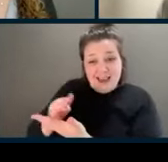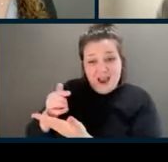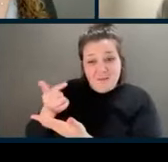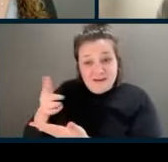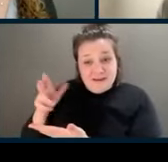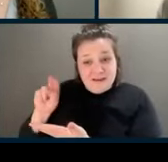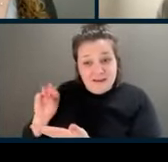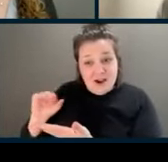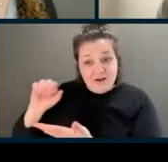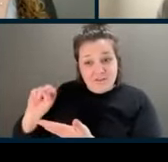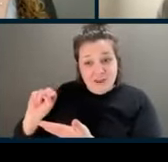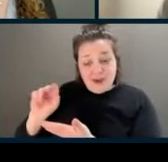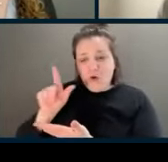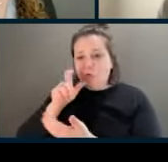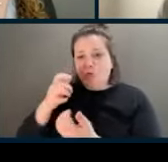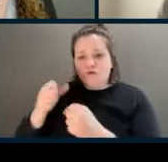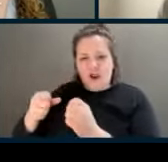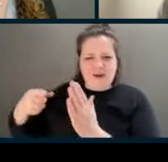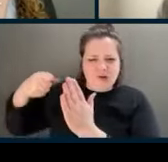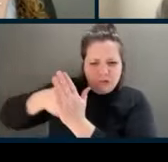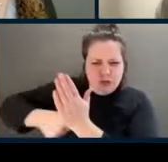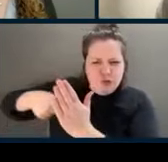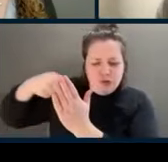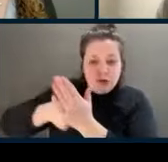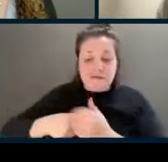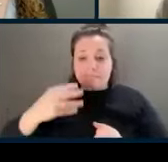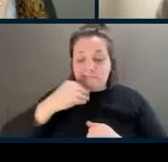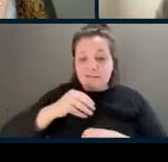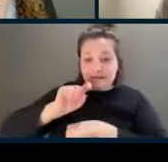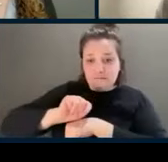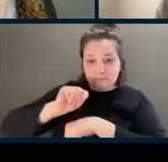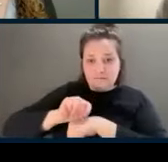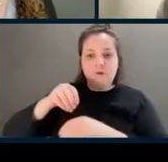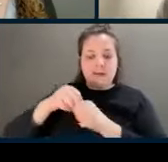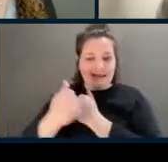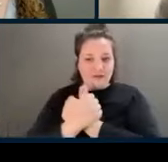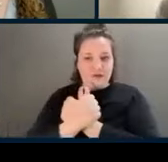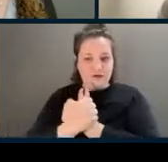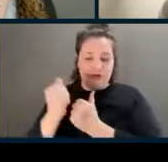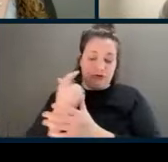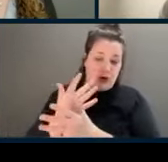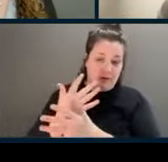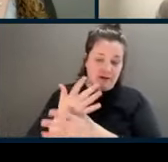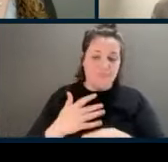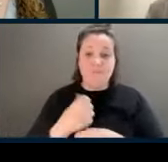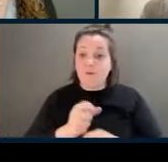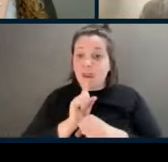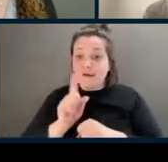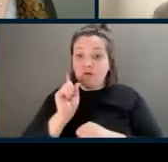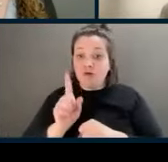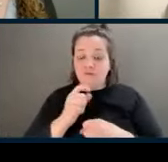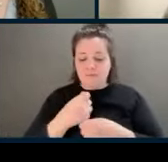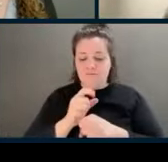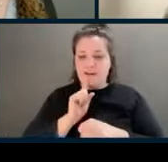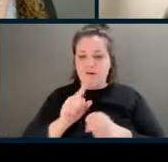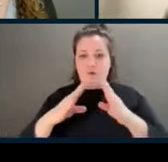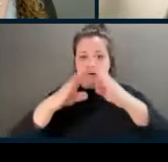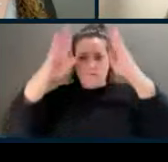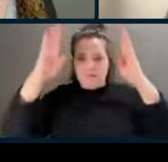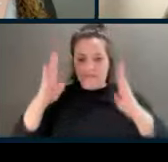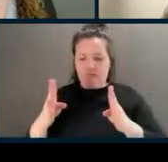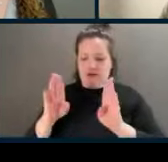attacking congregants in that synagogue. So ensuring all facilities have a single main entrance that can be locked and monitored, it's vital to